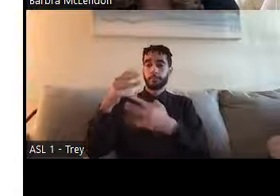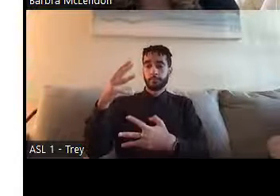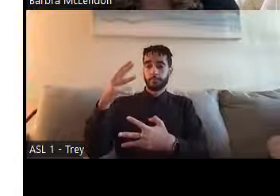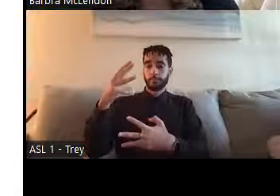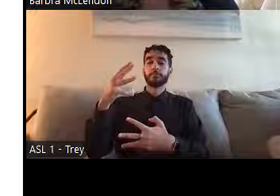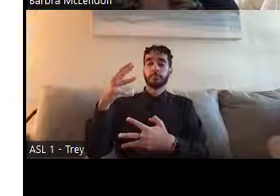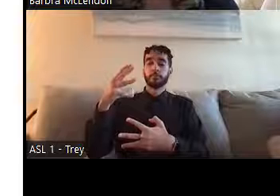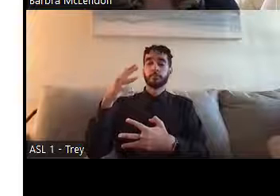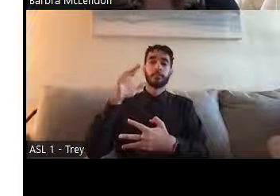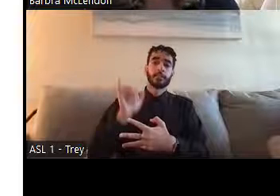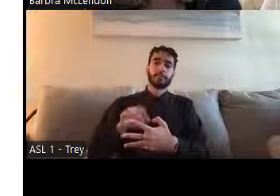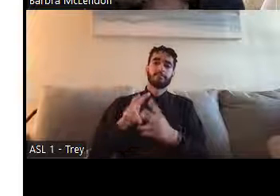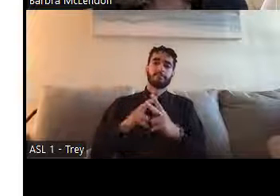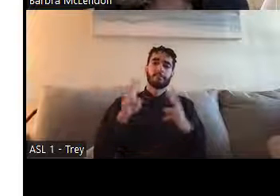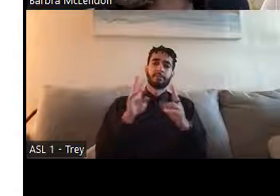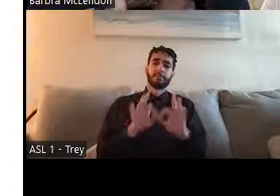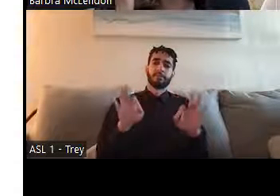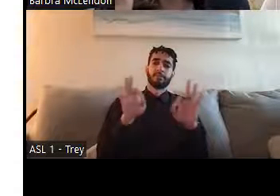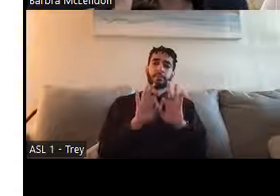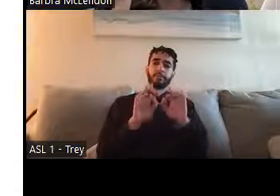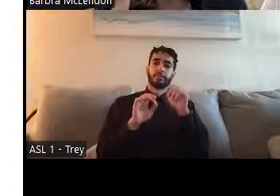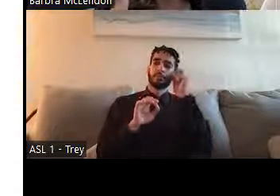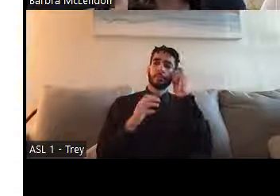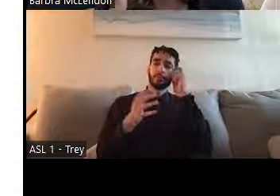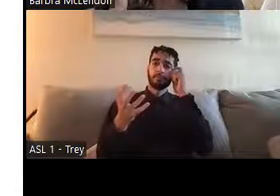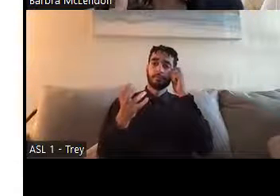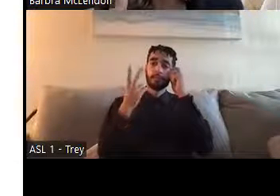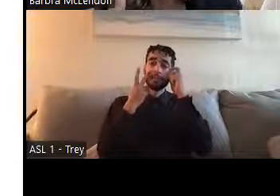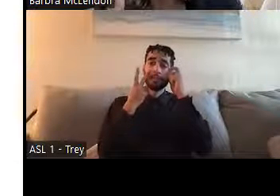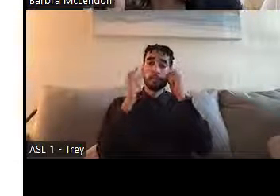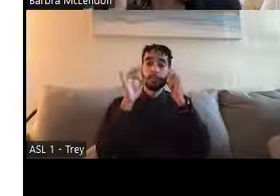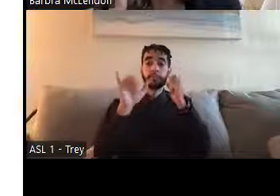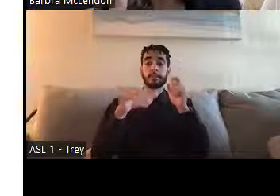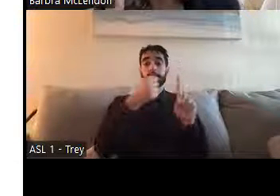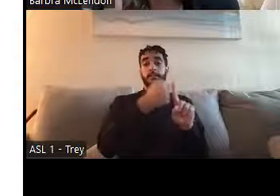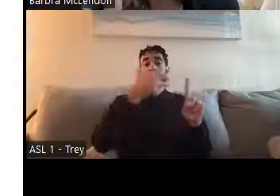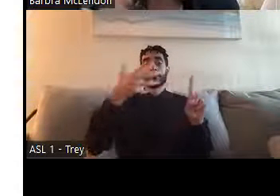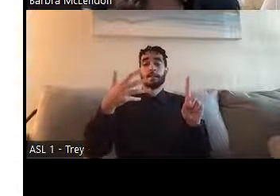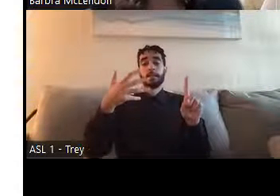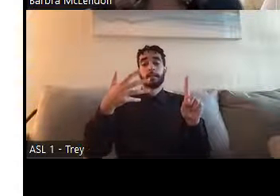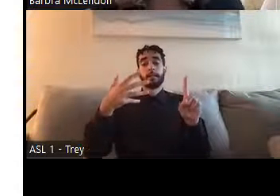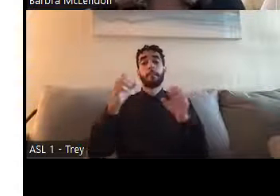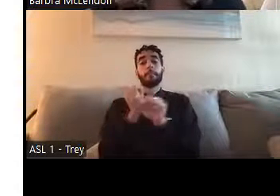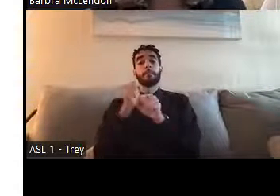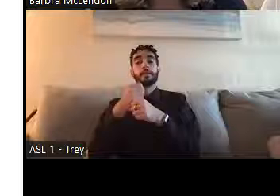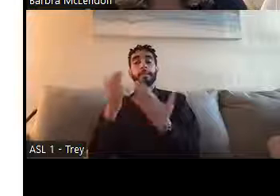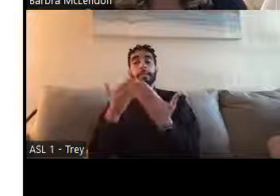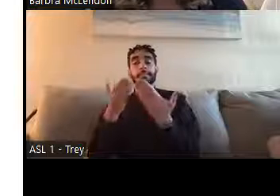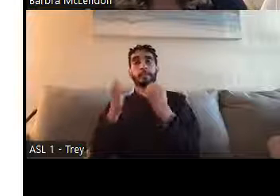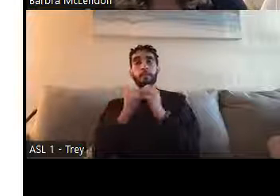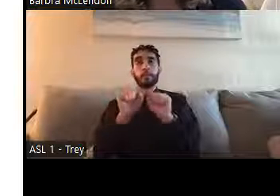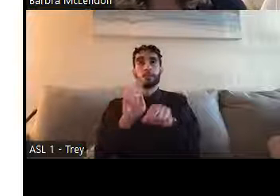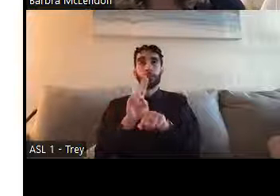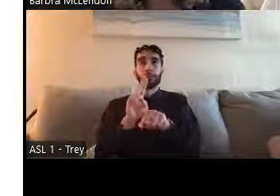a very important support for caregivers. We would like to see it expanded out and easier to use, which is what some of this legislation would have